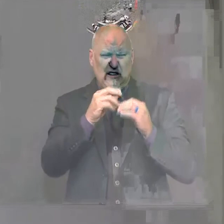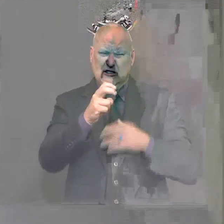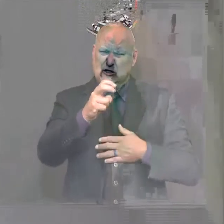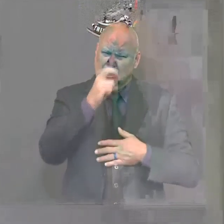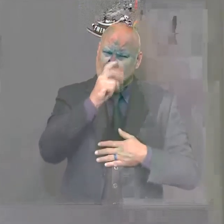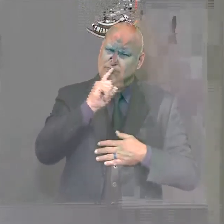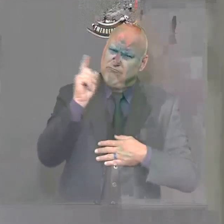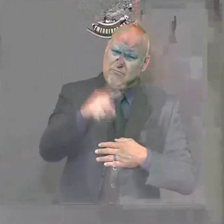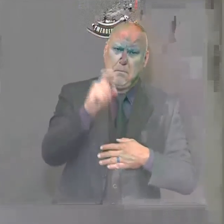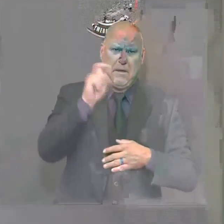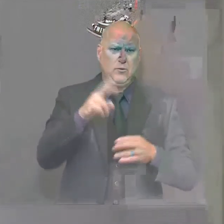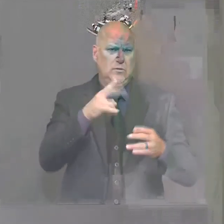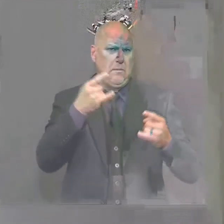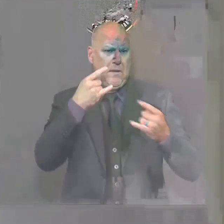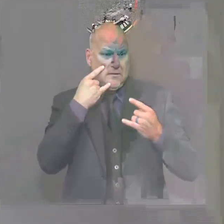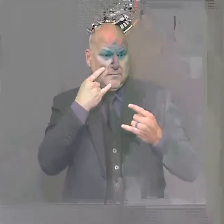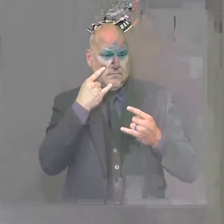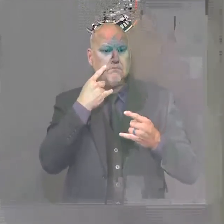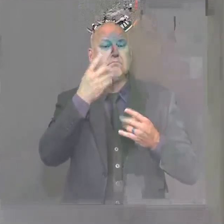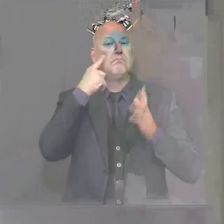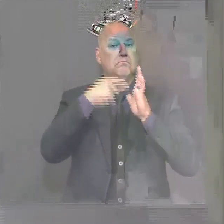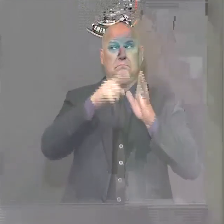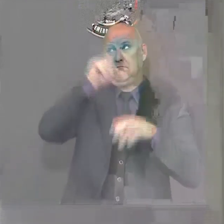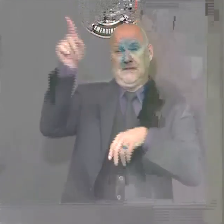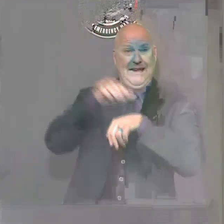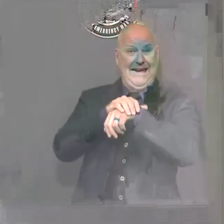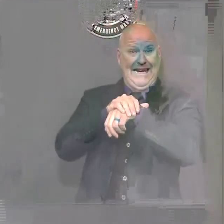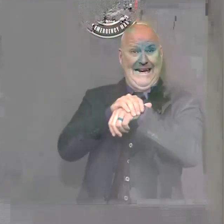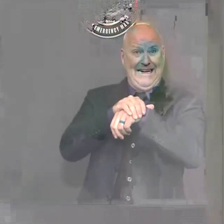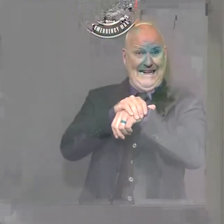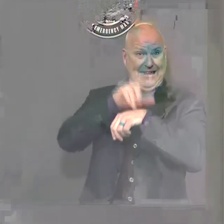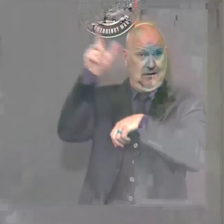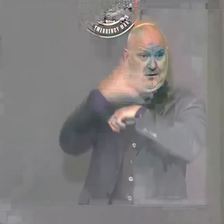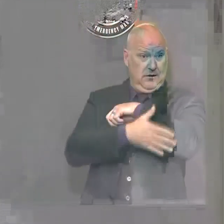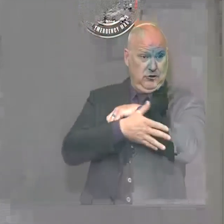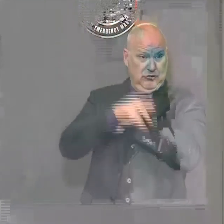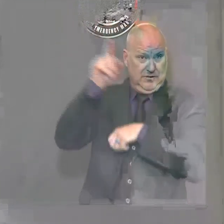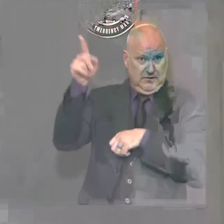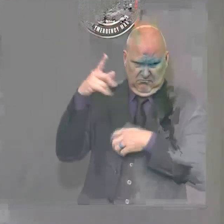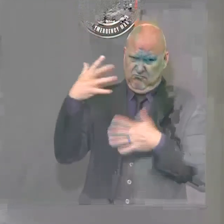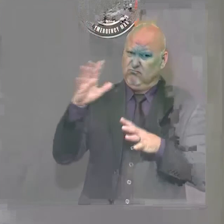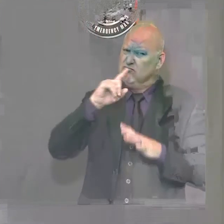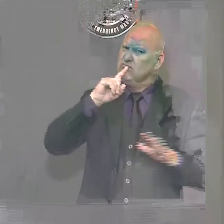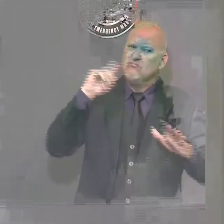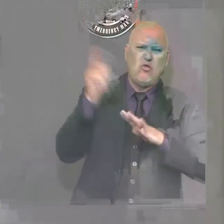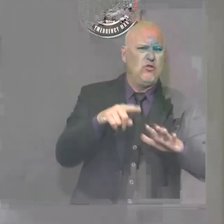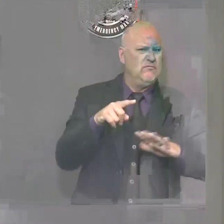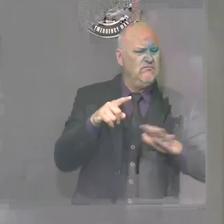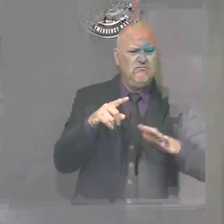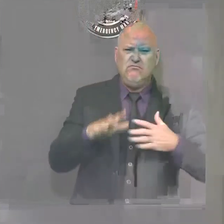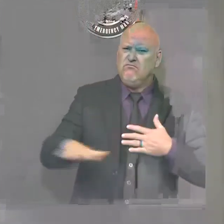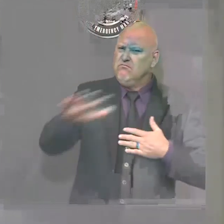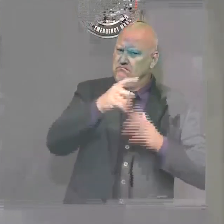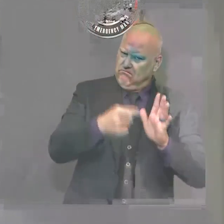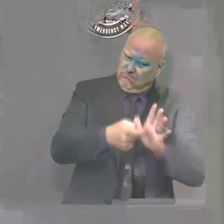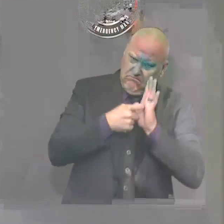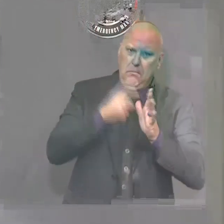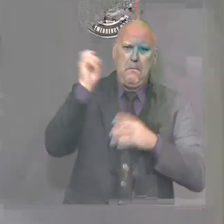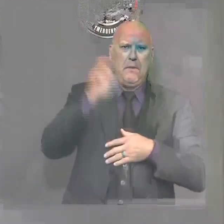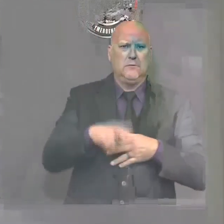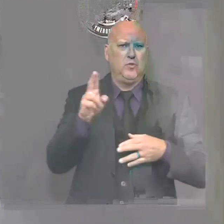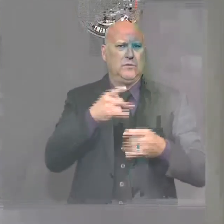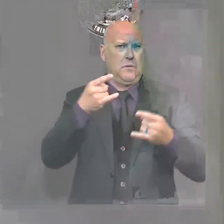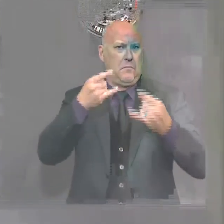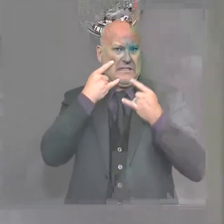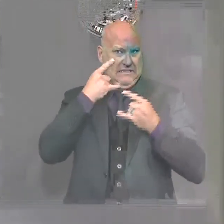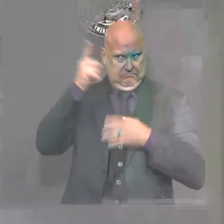face masks may be even more important than we originally thought in preventing future outbreaks. Yeah, so right now we're